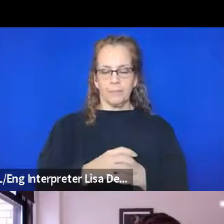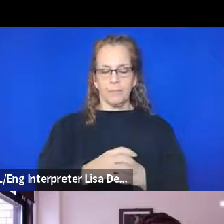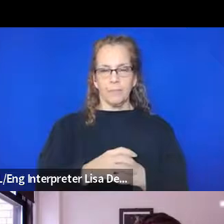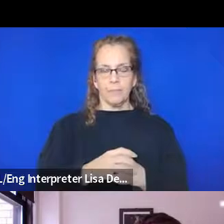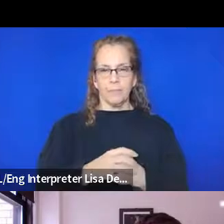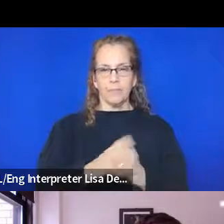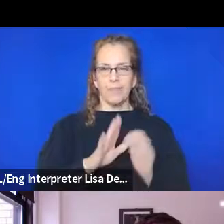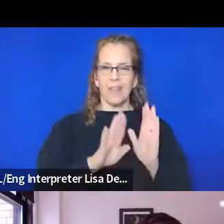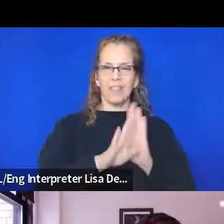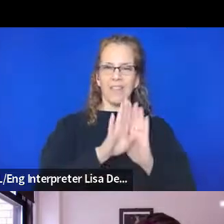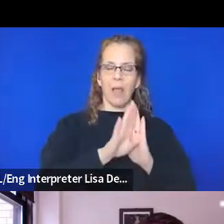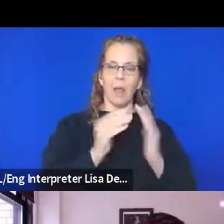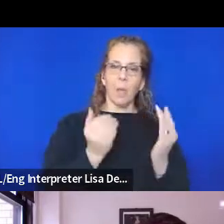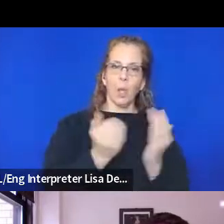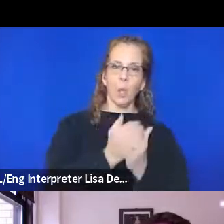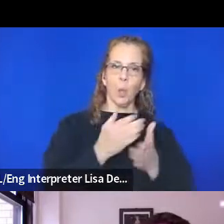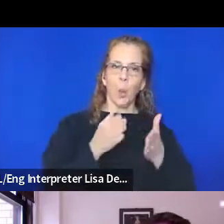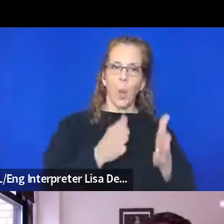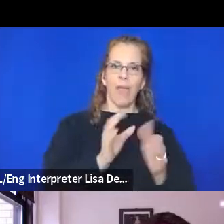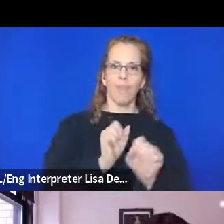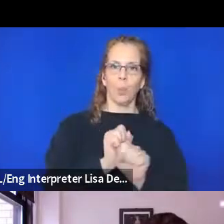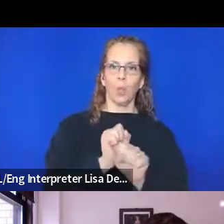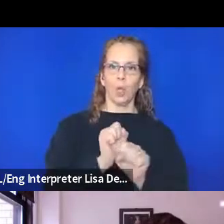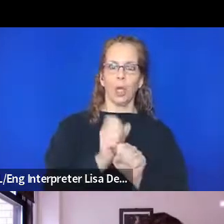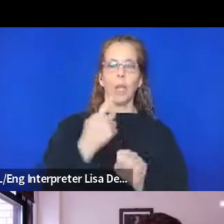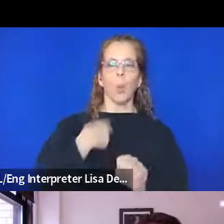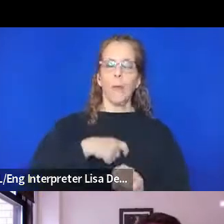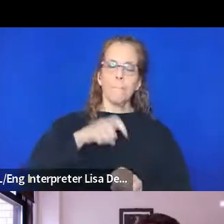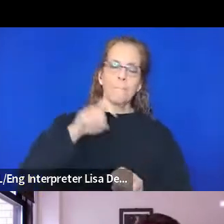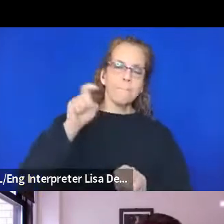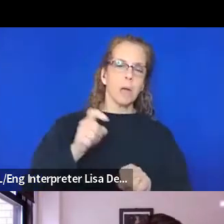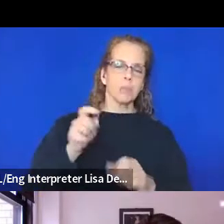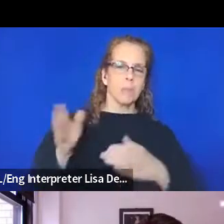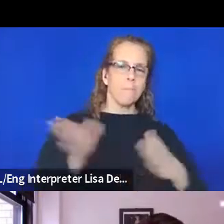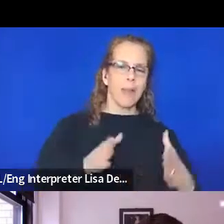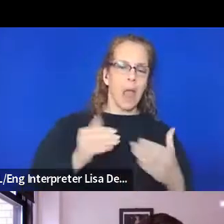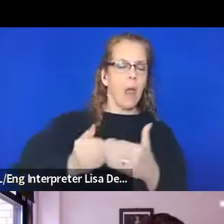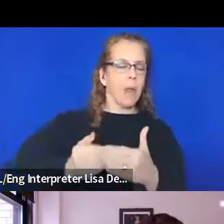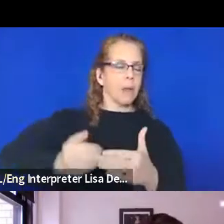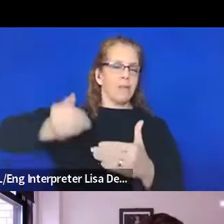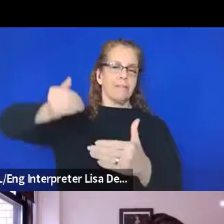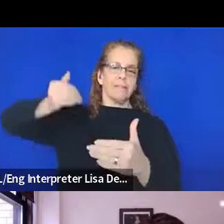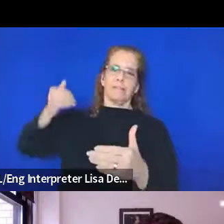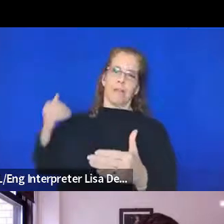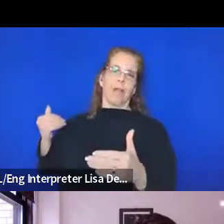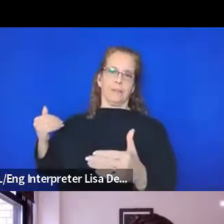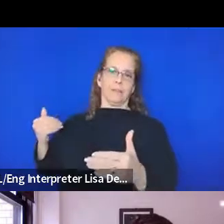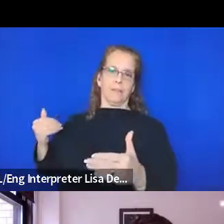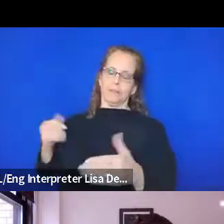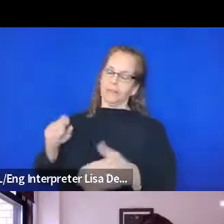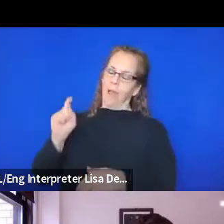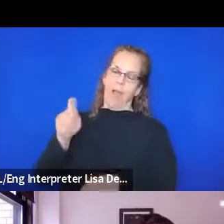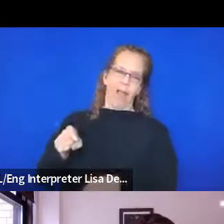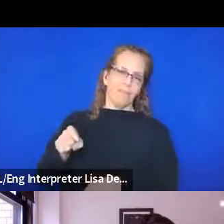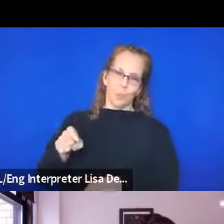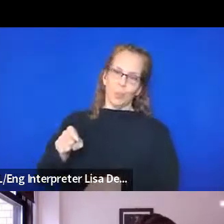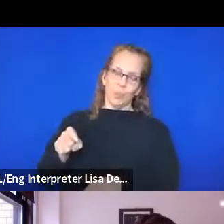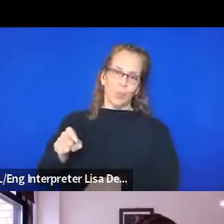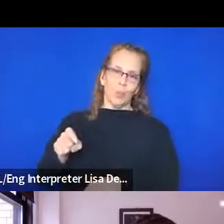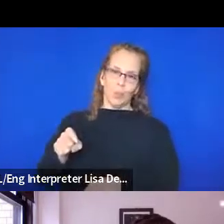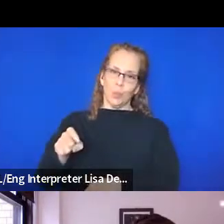of working means we have to plan more in advance. Like we have to build in time for there to